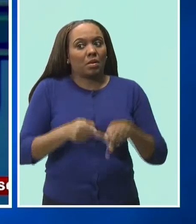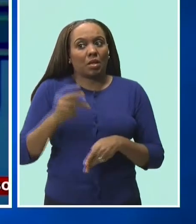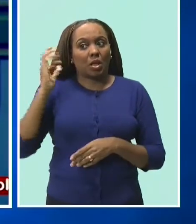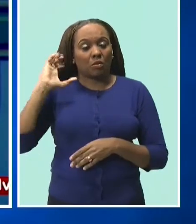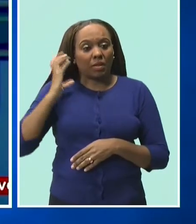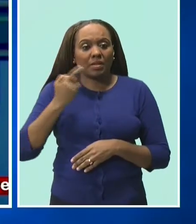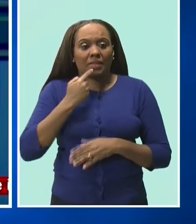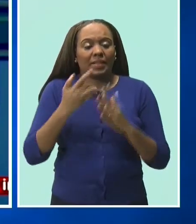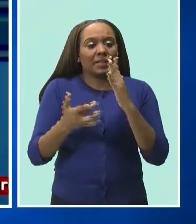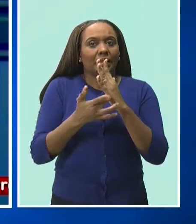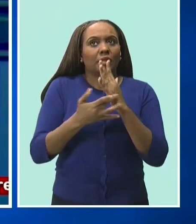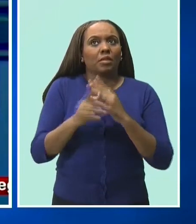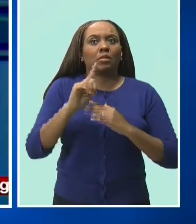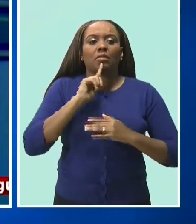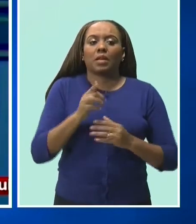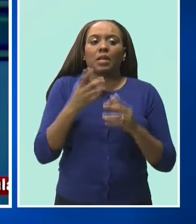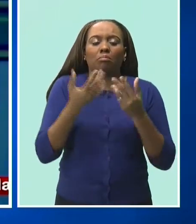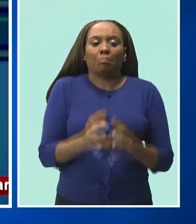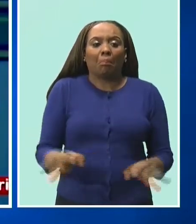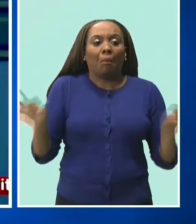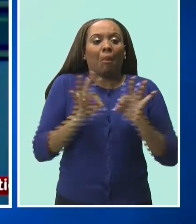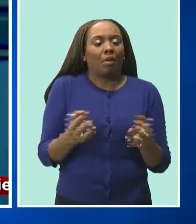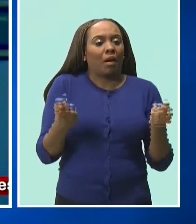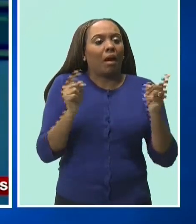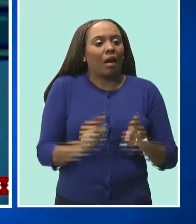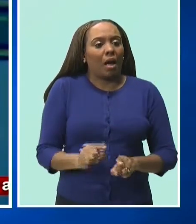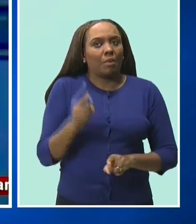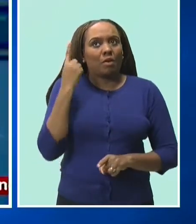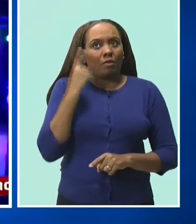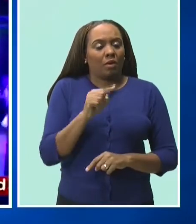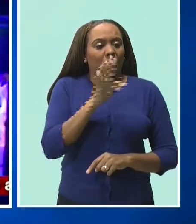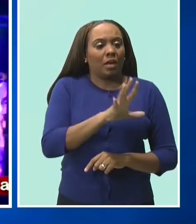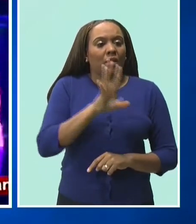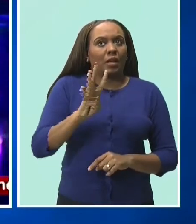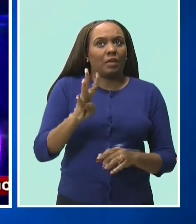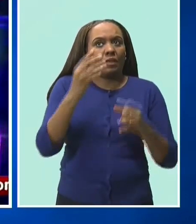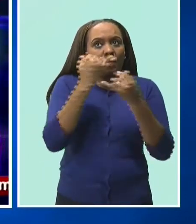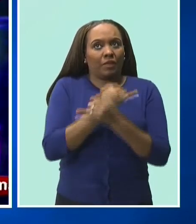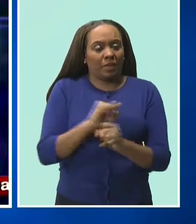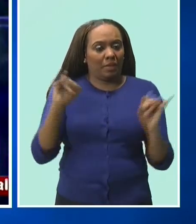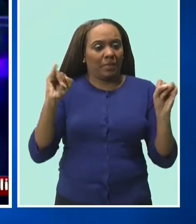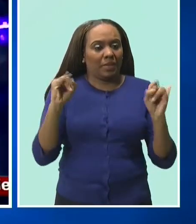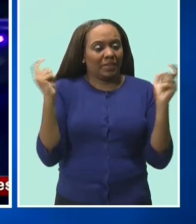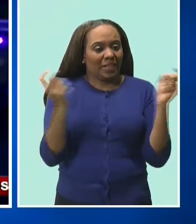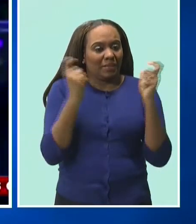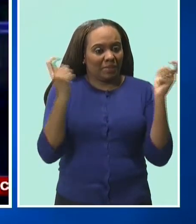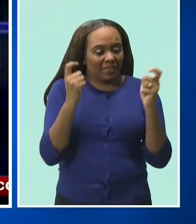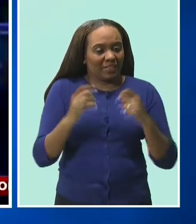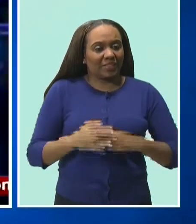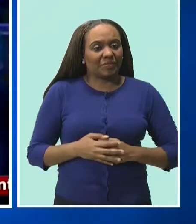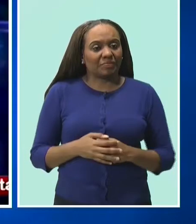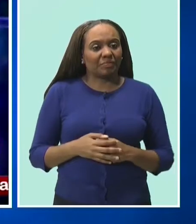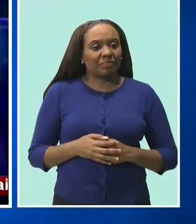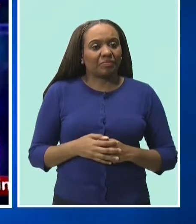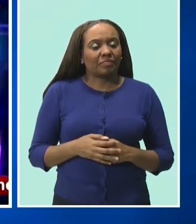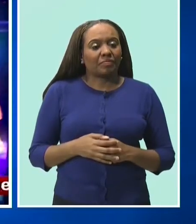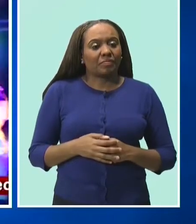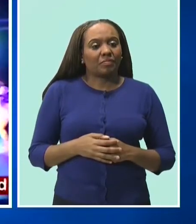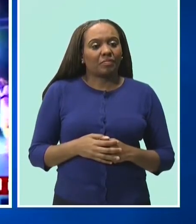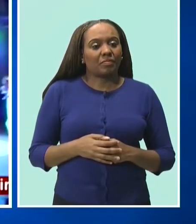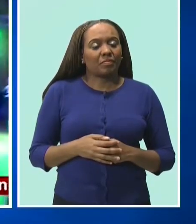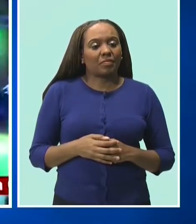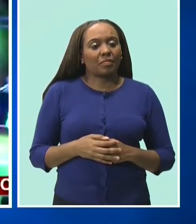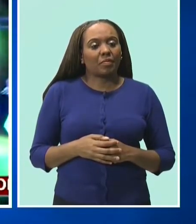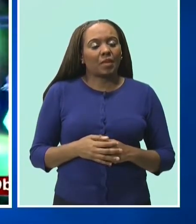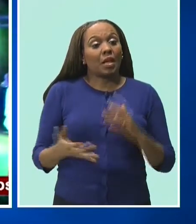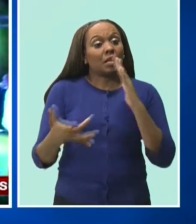that technology made it happen for Guyana's 54th independence. Technology has